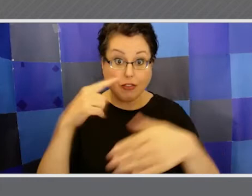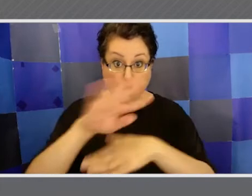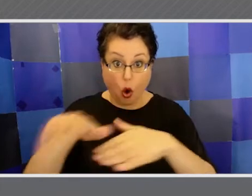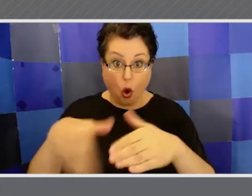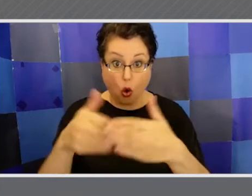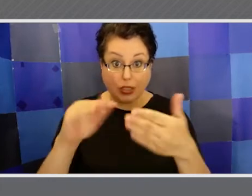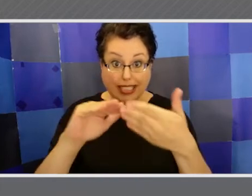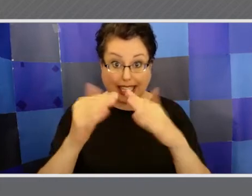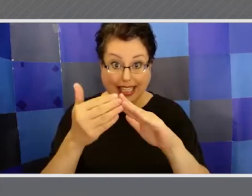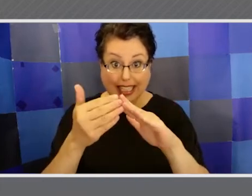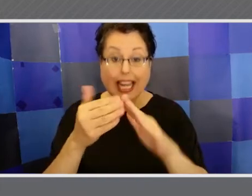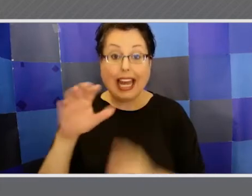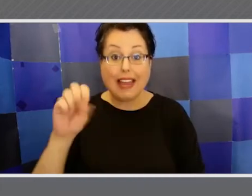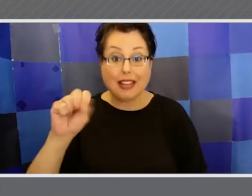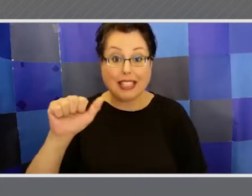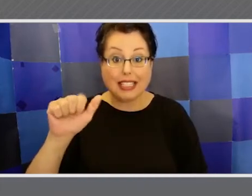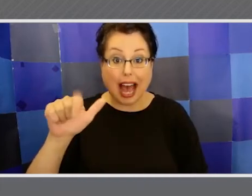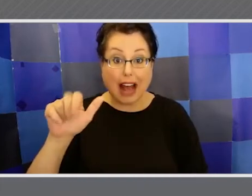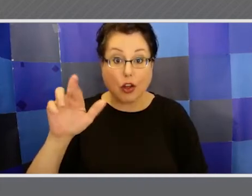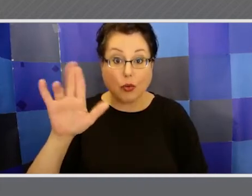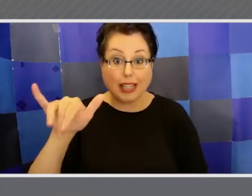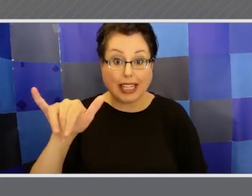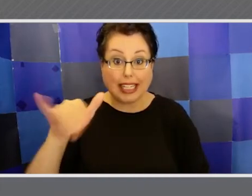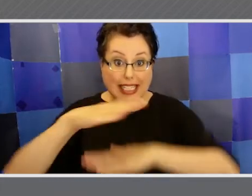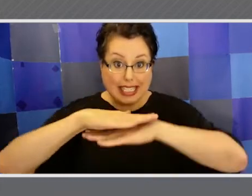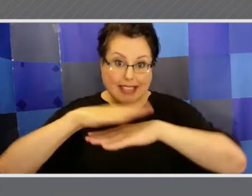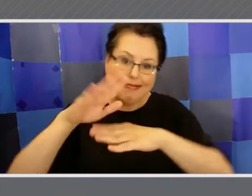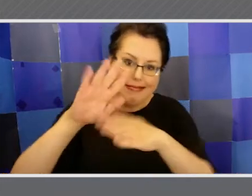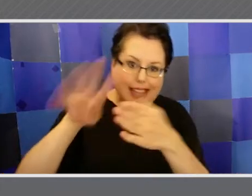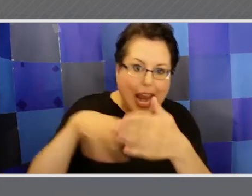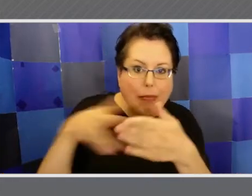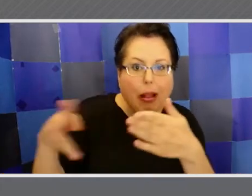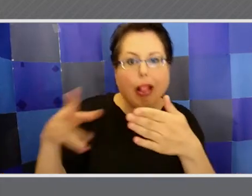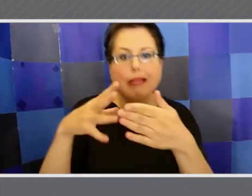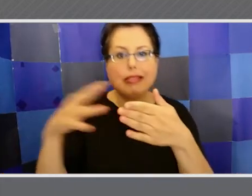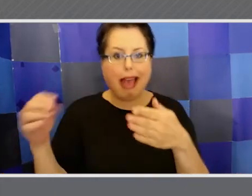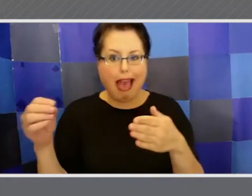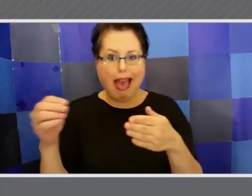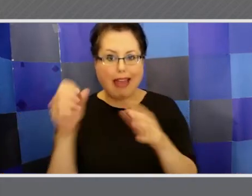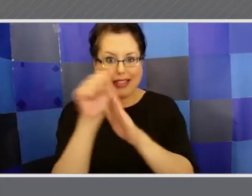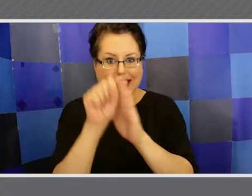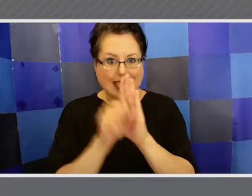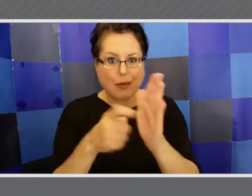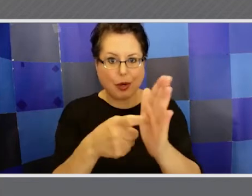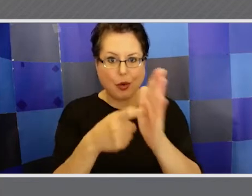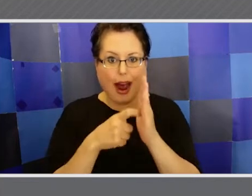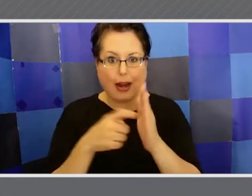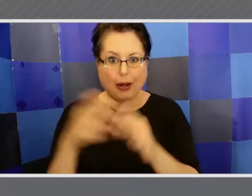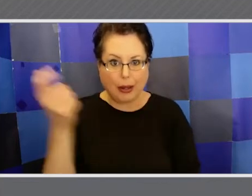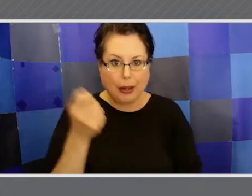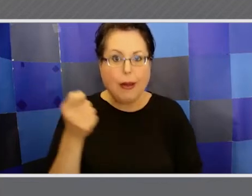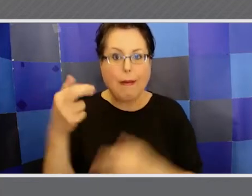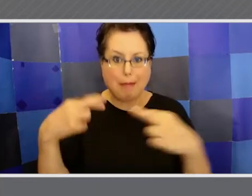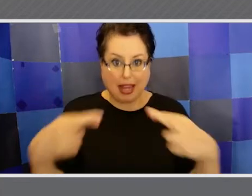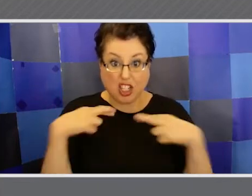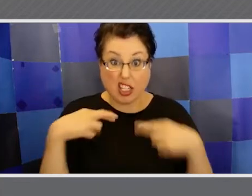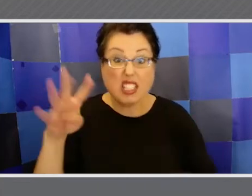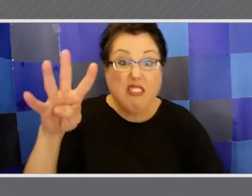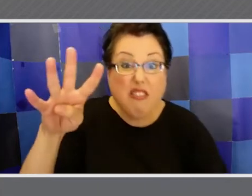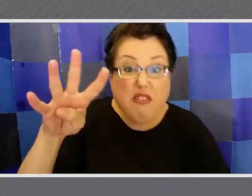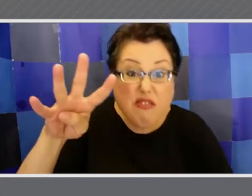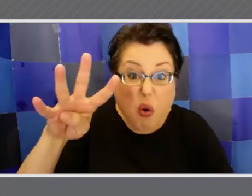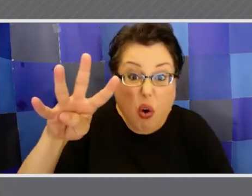salary tables, debt service tables, and the state required pension funding levels. It's a 405-page document